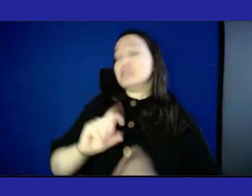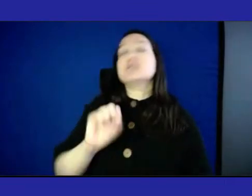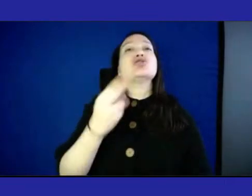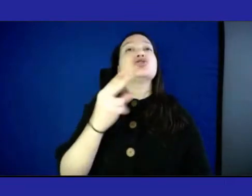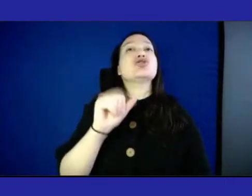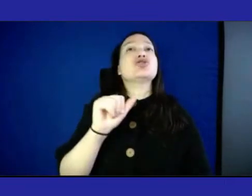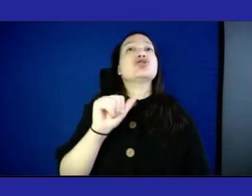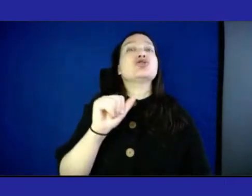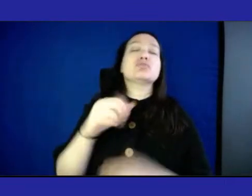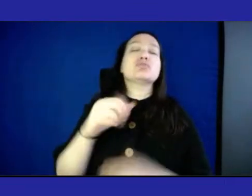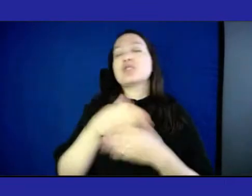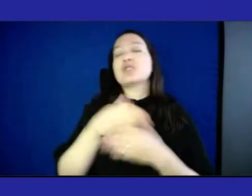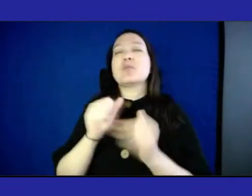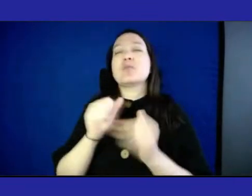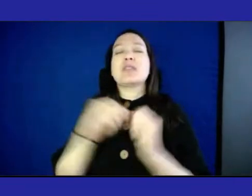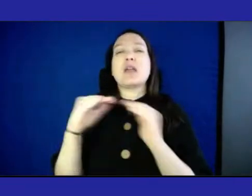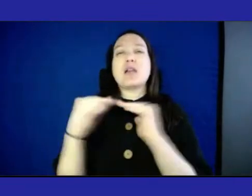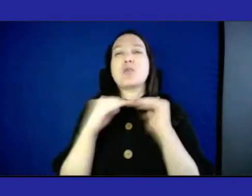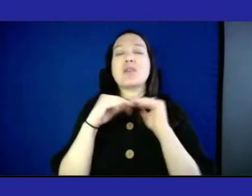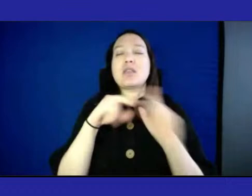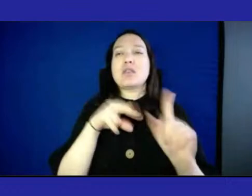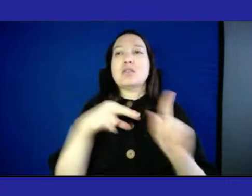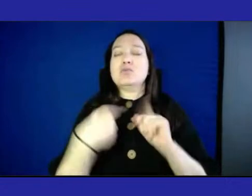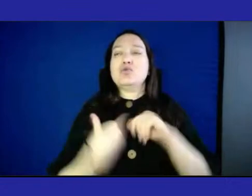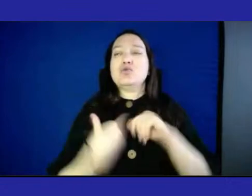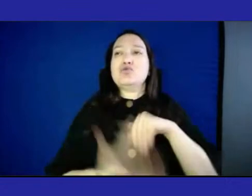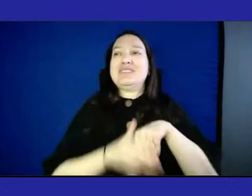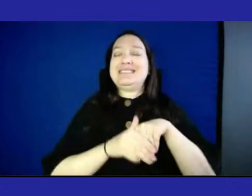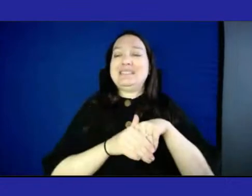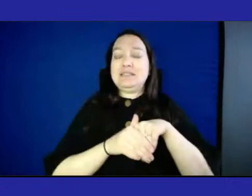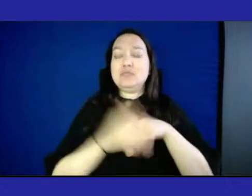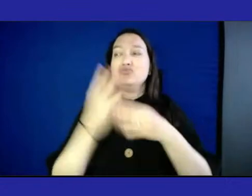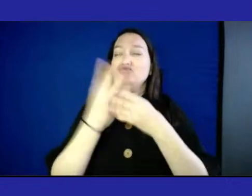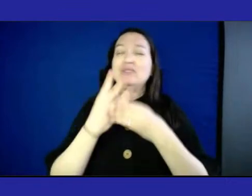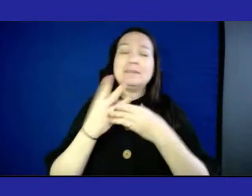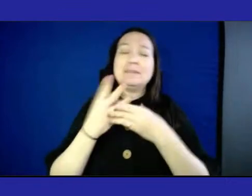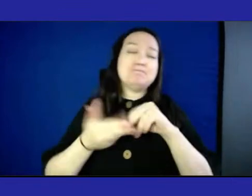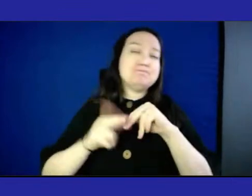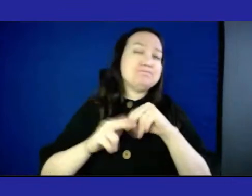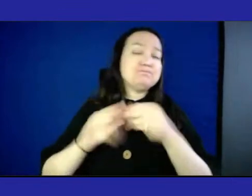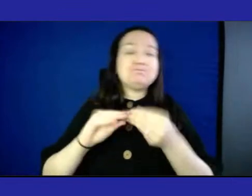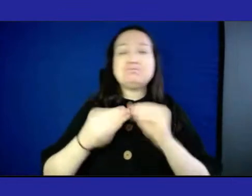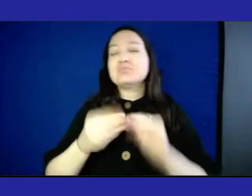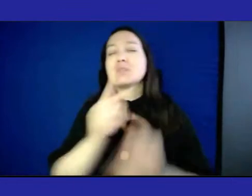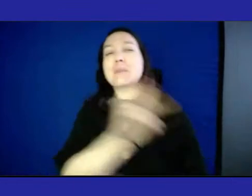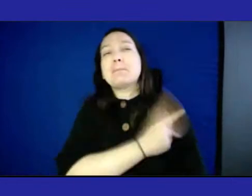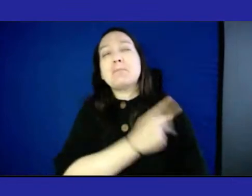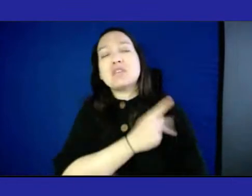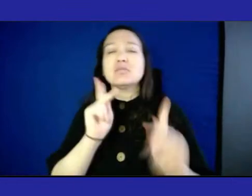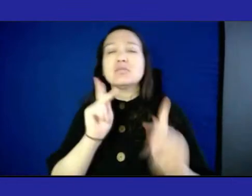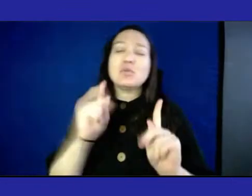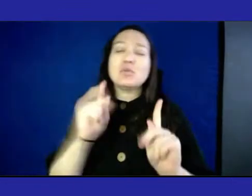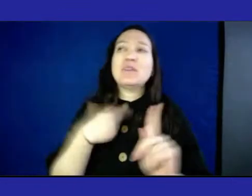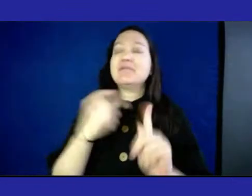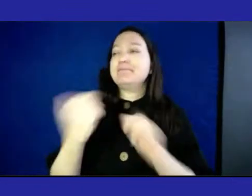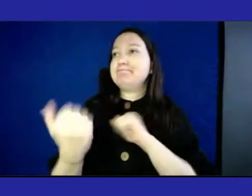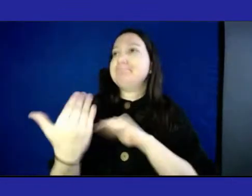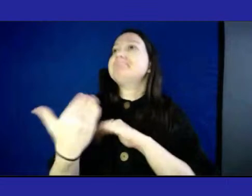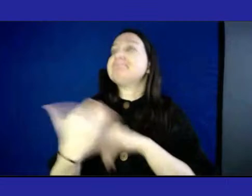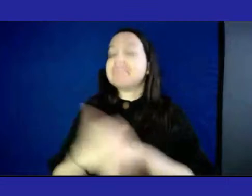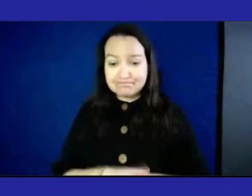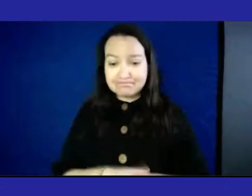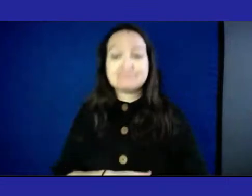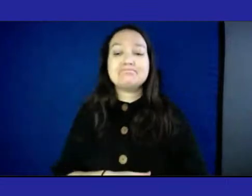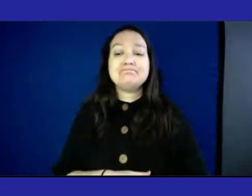the equity lens our increased screening rates and the patient population that we've addressed. On the